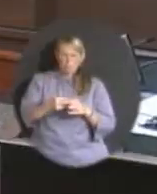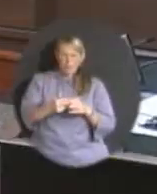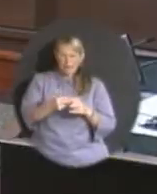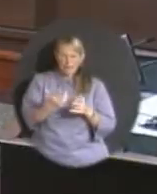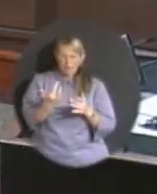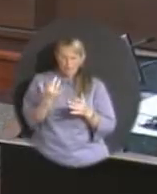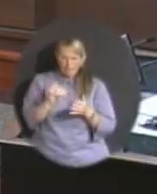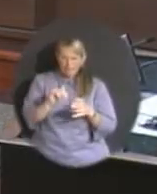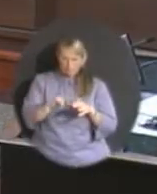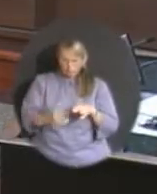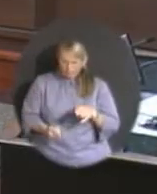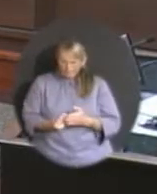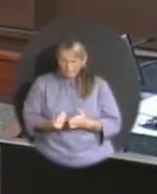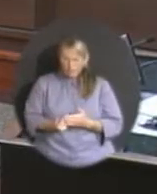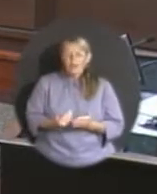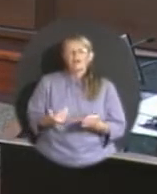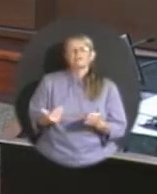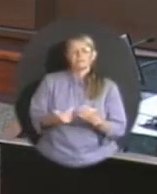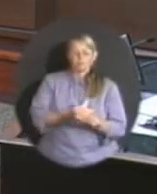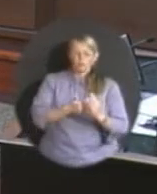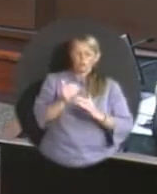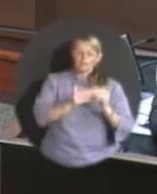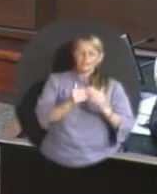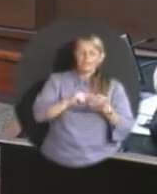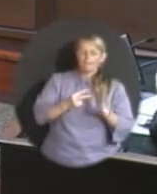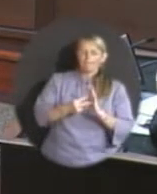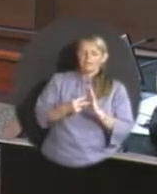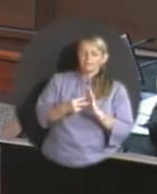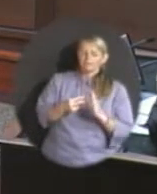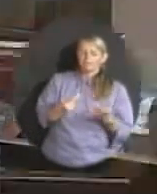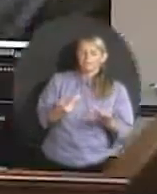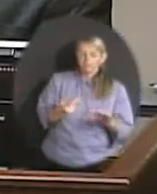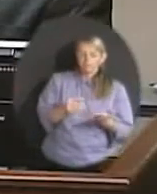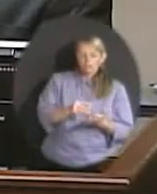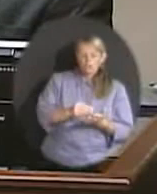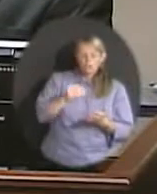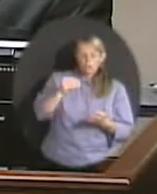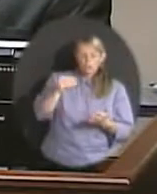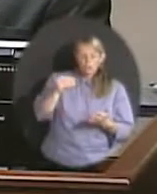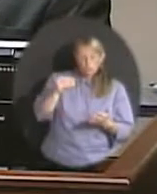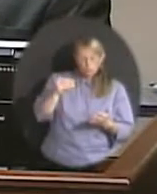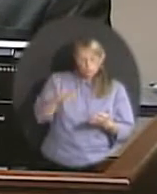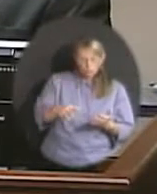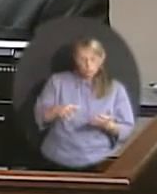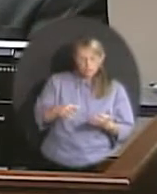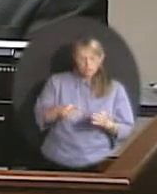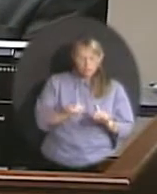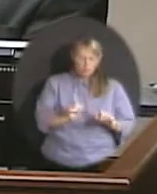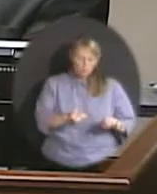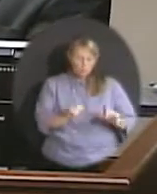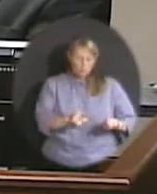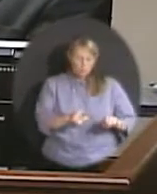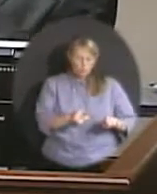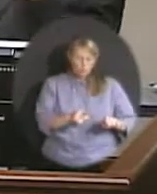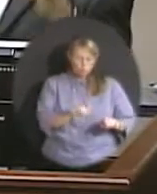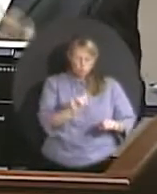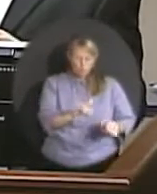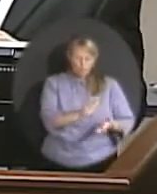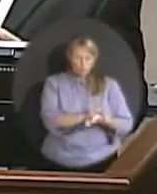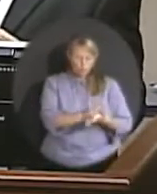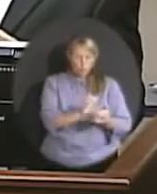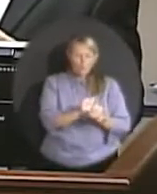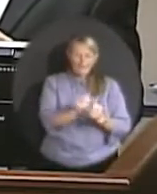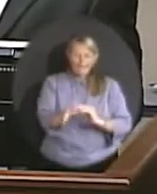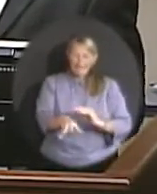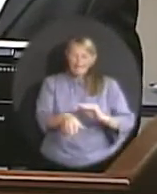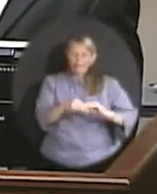facility weighting is you receive the students that go into attend a school within an addition or a brand